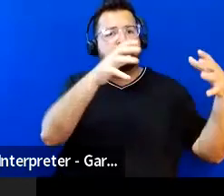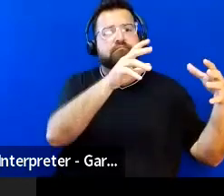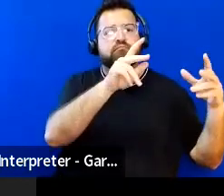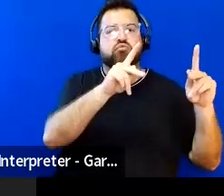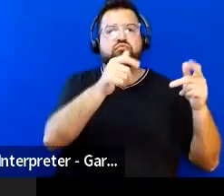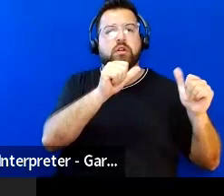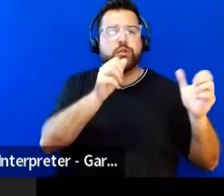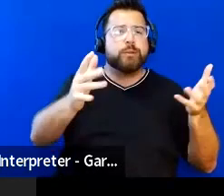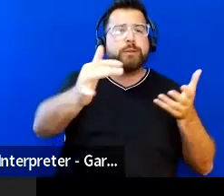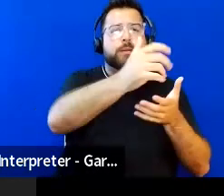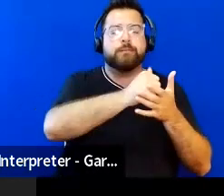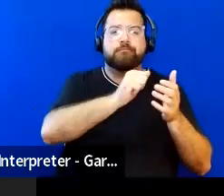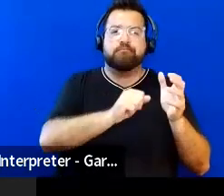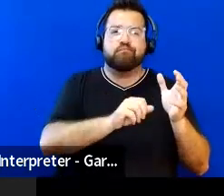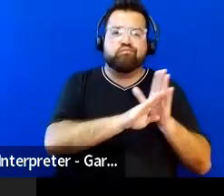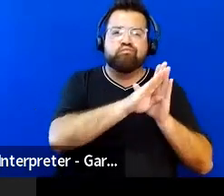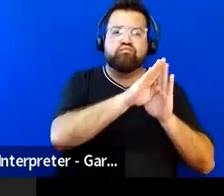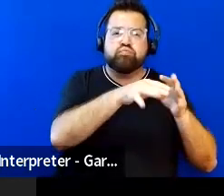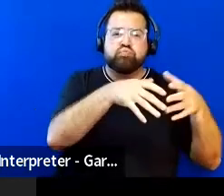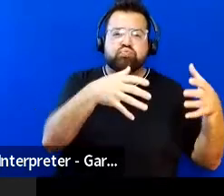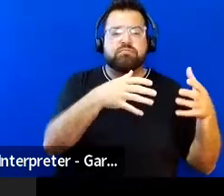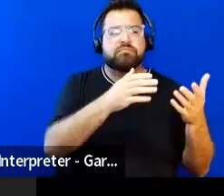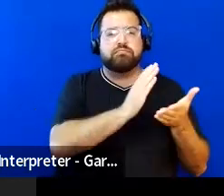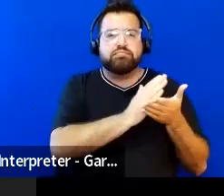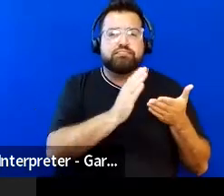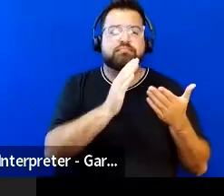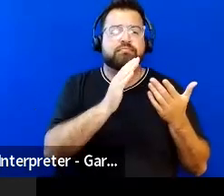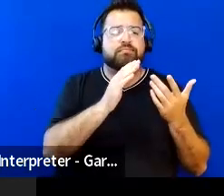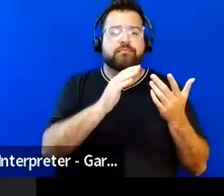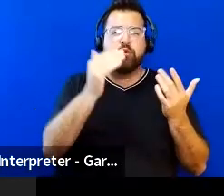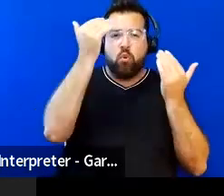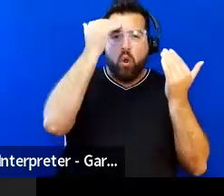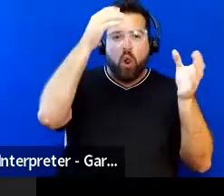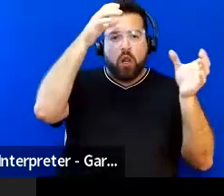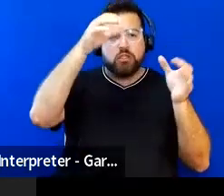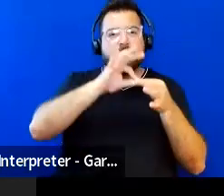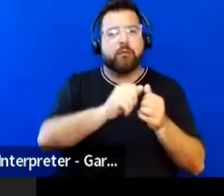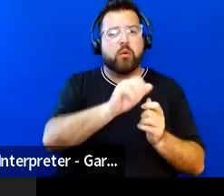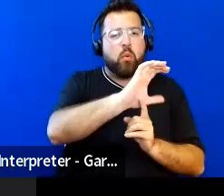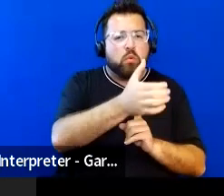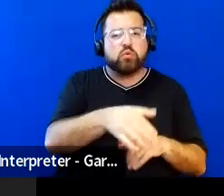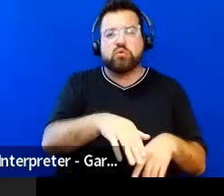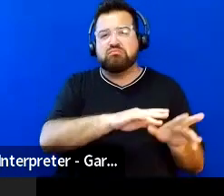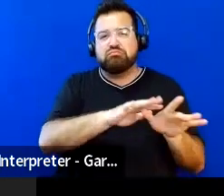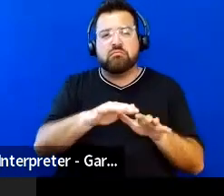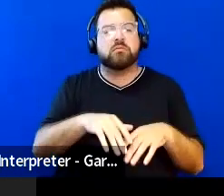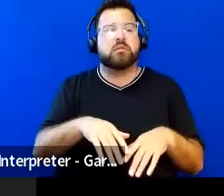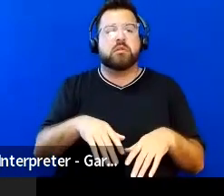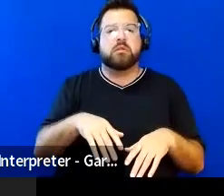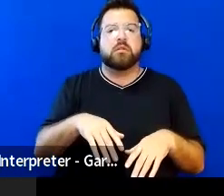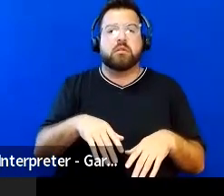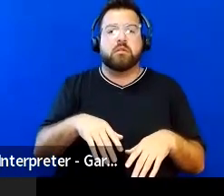knowledge and culture. It's a license that an author can put on their work